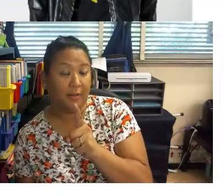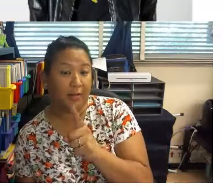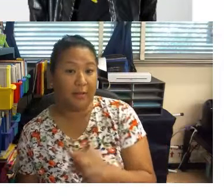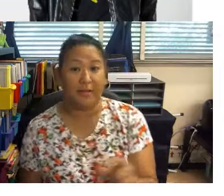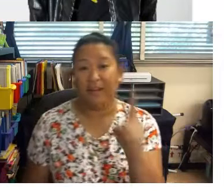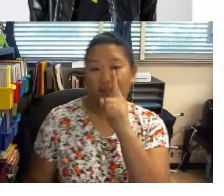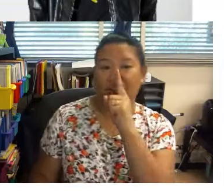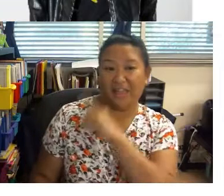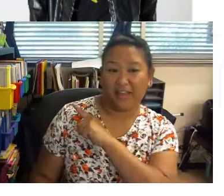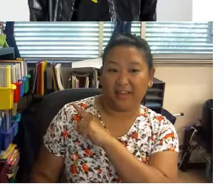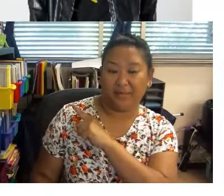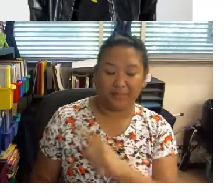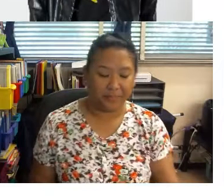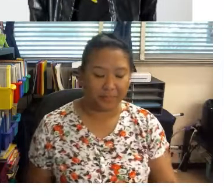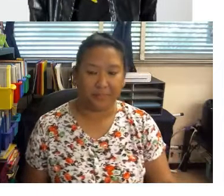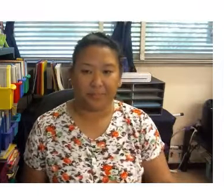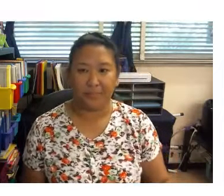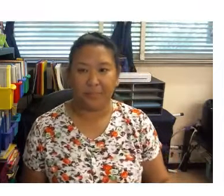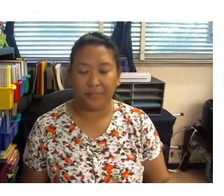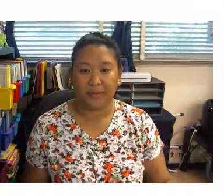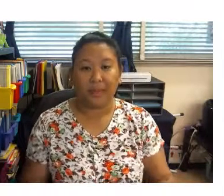Real. Fake.